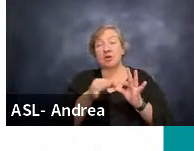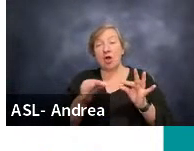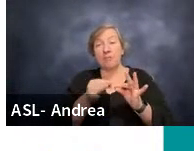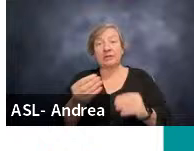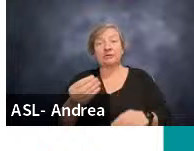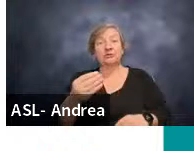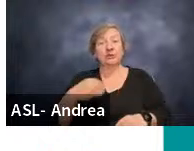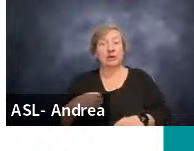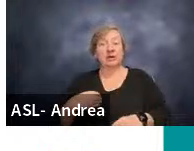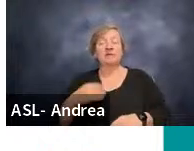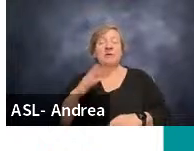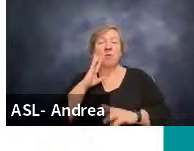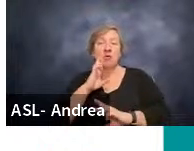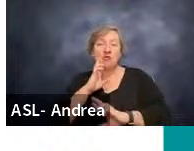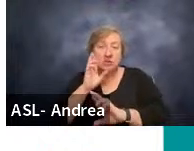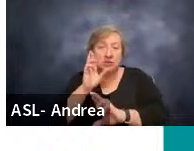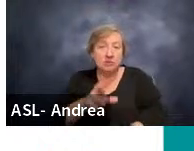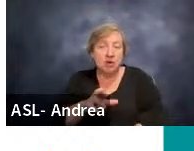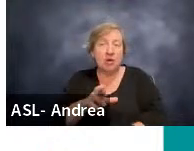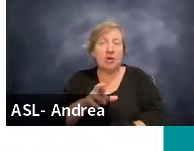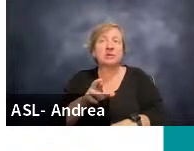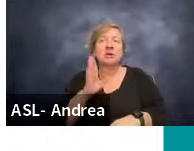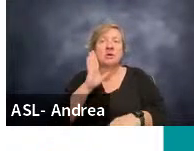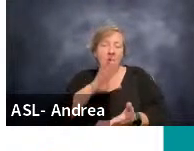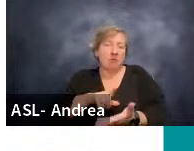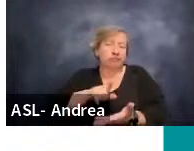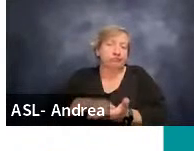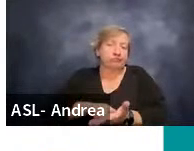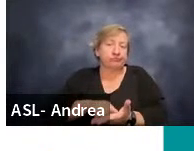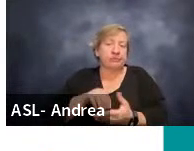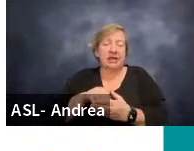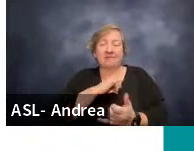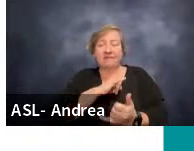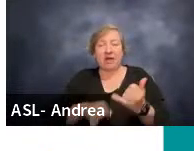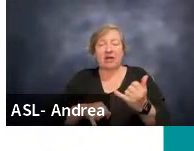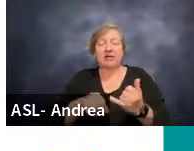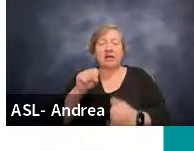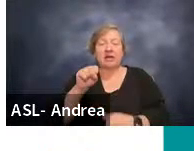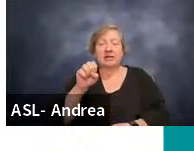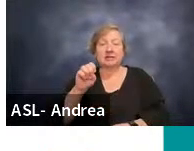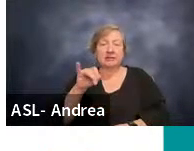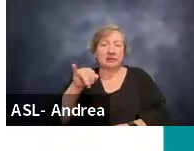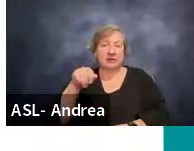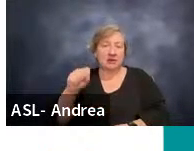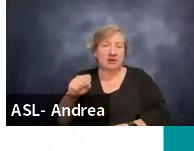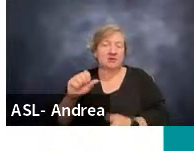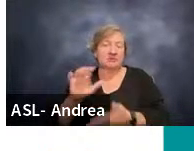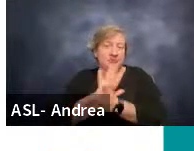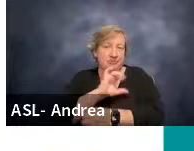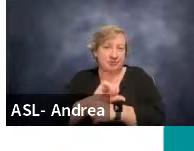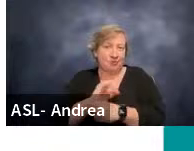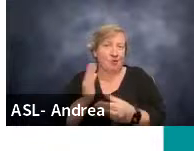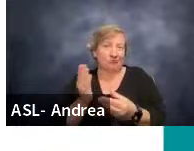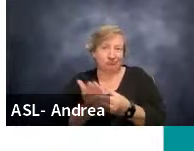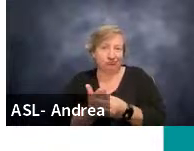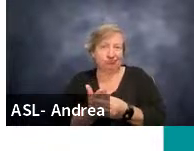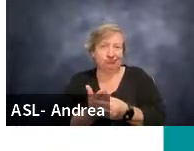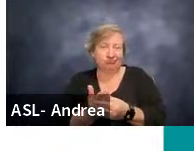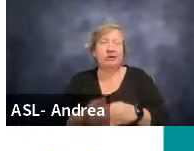received during the public comment period will be published in the final supplemental environmental impact statement. And